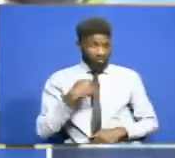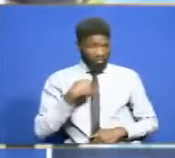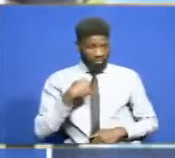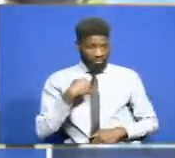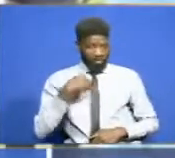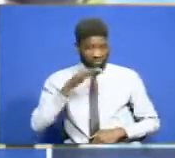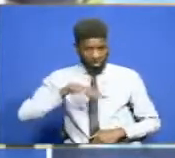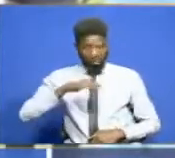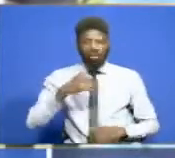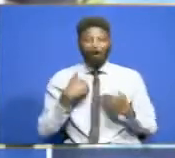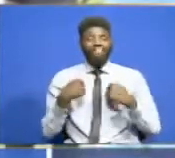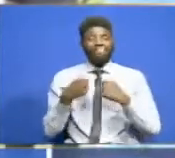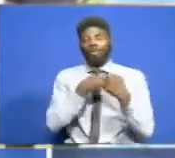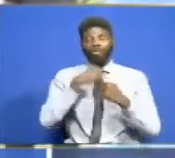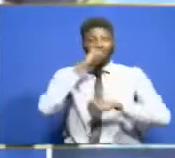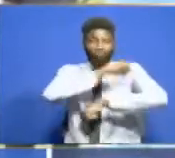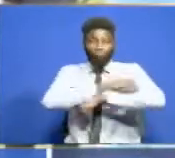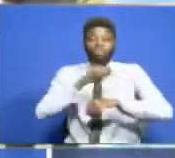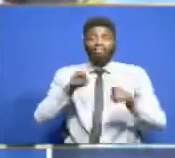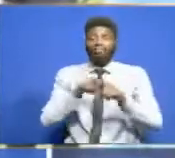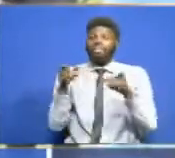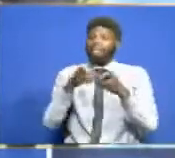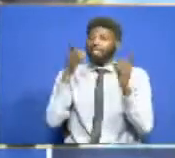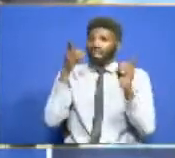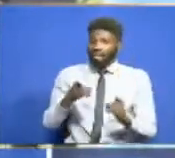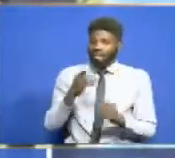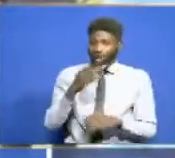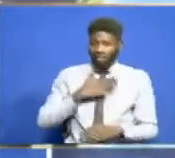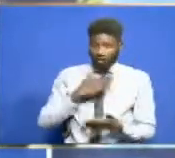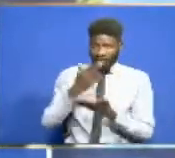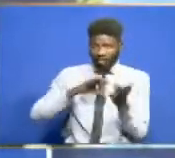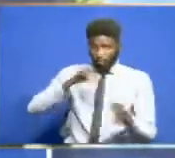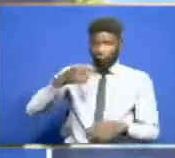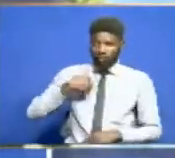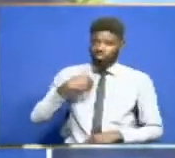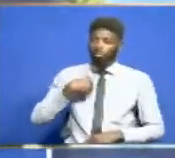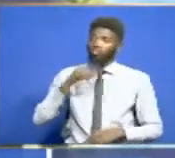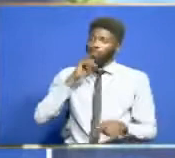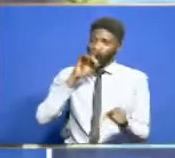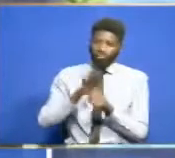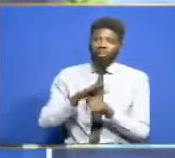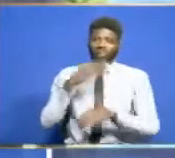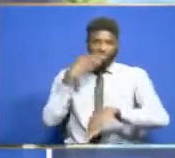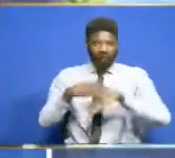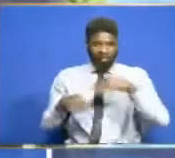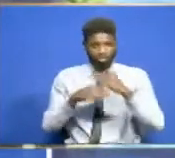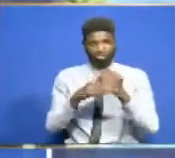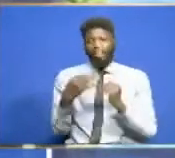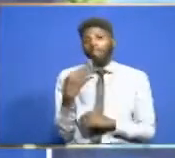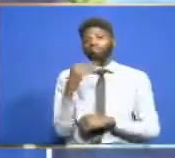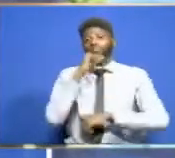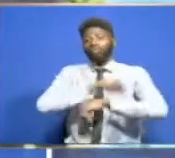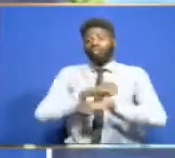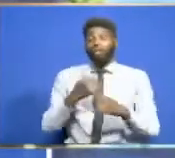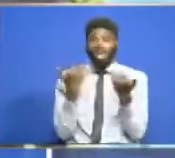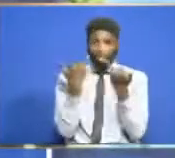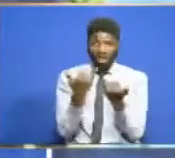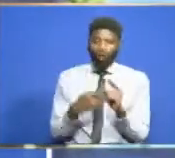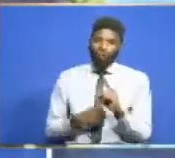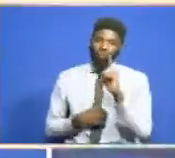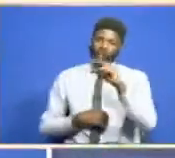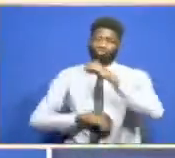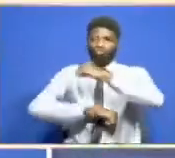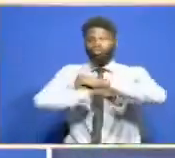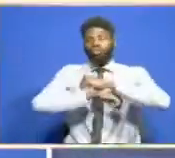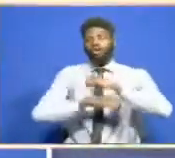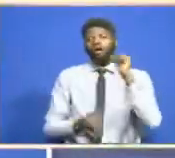mashule na desk, mimi nahakikisha kwamba nitajenga shule zingine tatu, kwa vile kwa sasa na shule moja tu ya